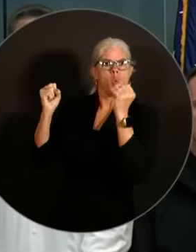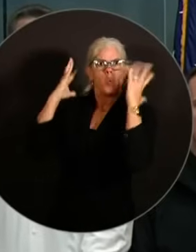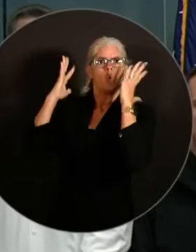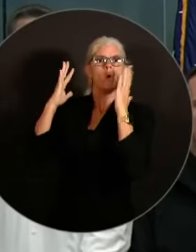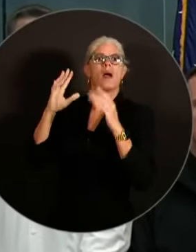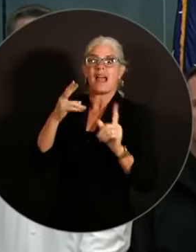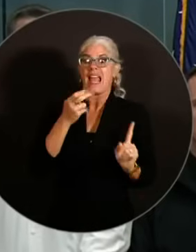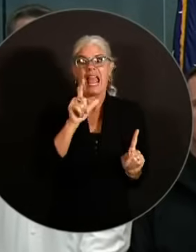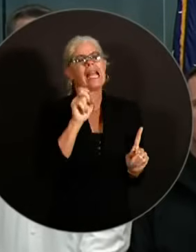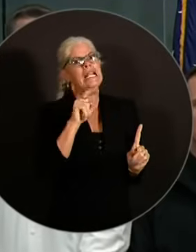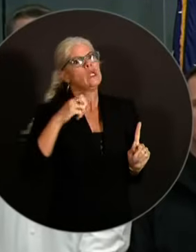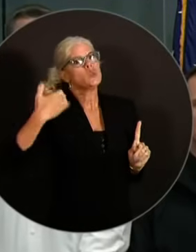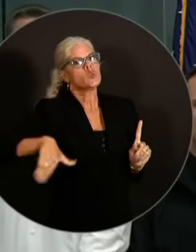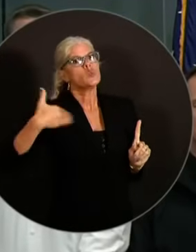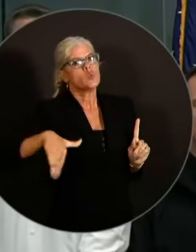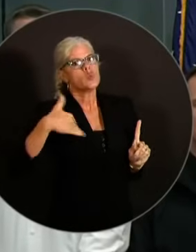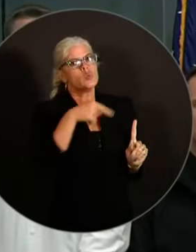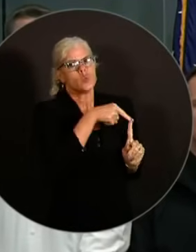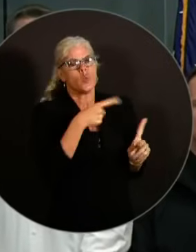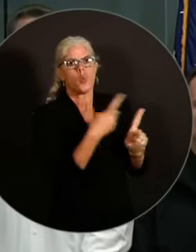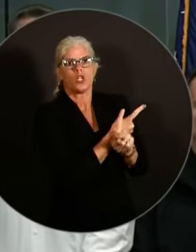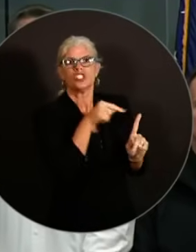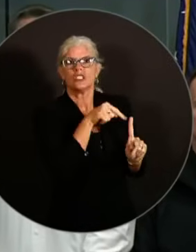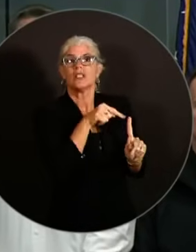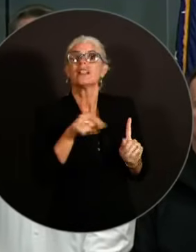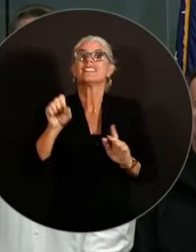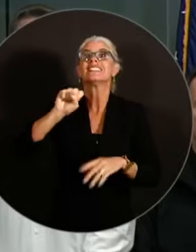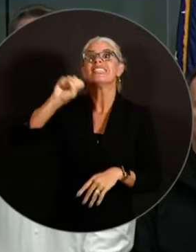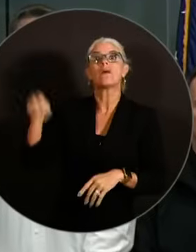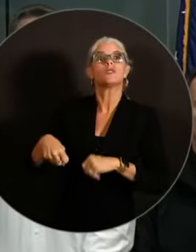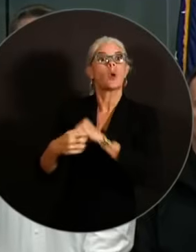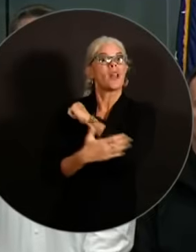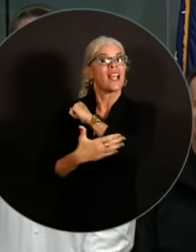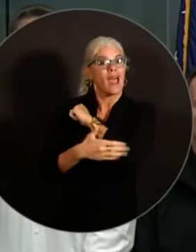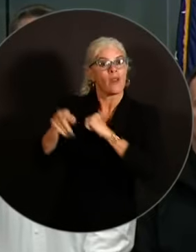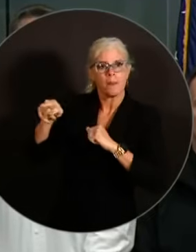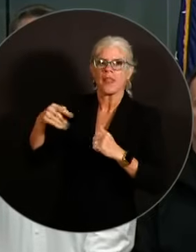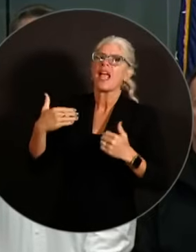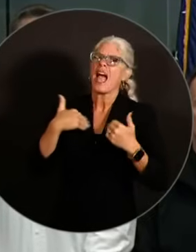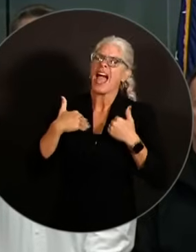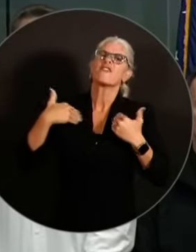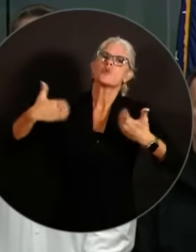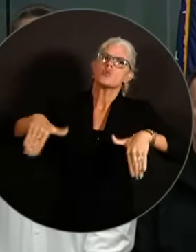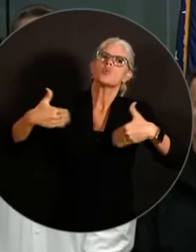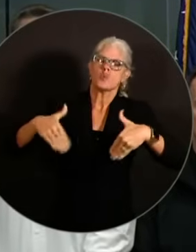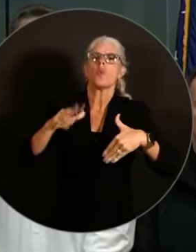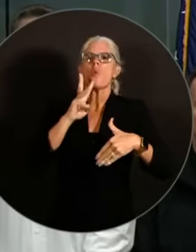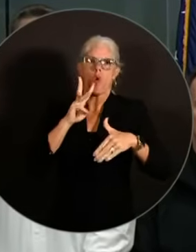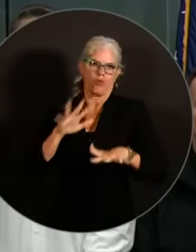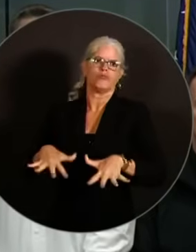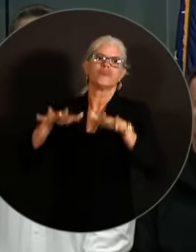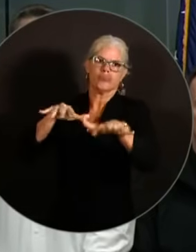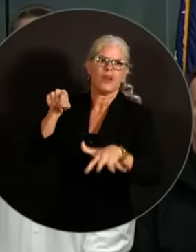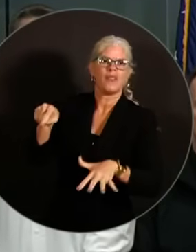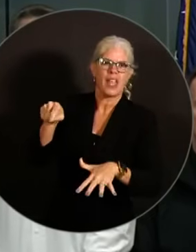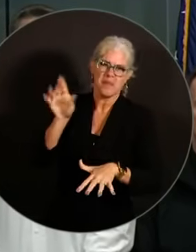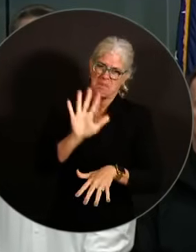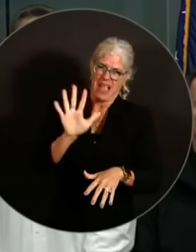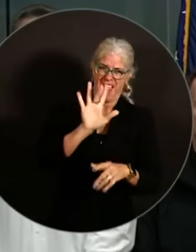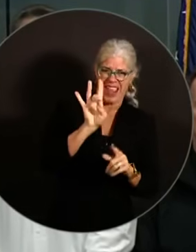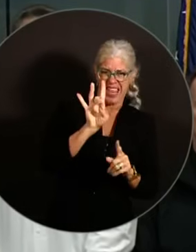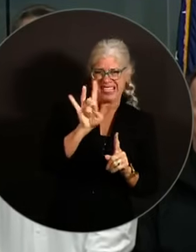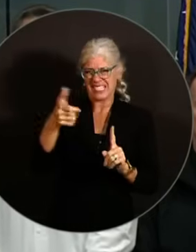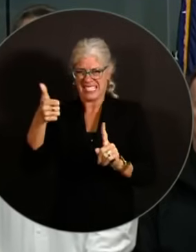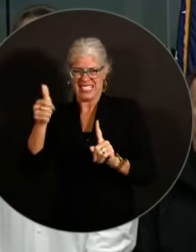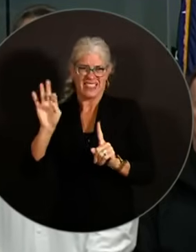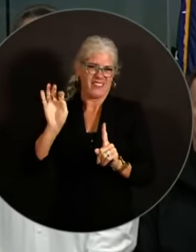it looks like Sarasota County had the most significant storm surge, likely somewhere between 8 to 10 feet. And